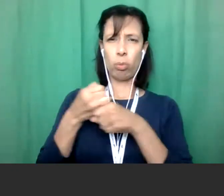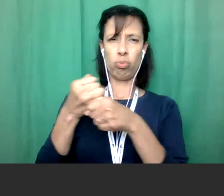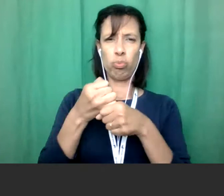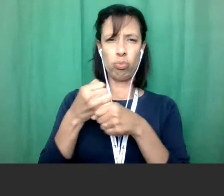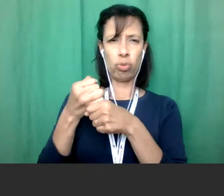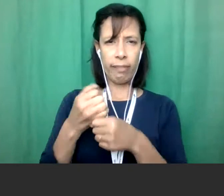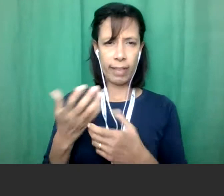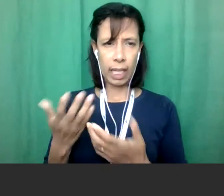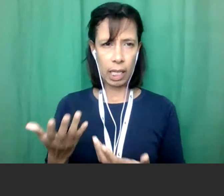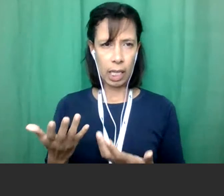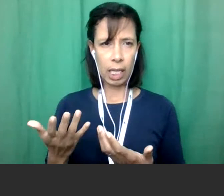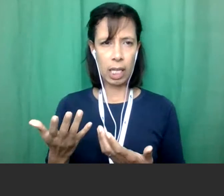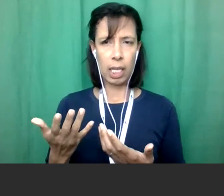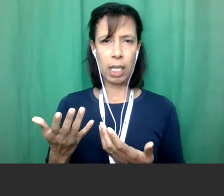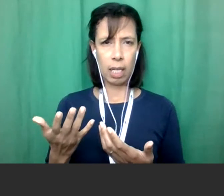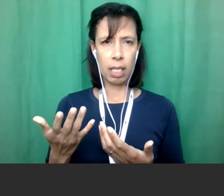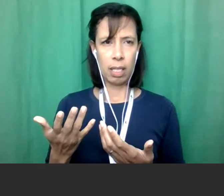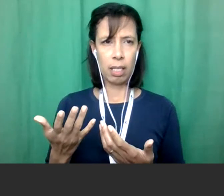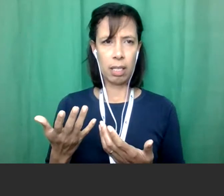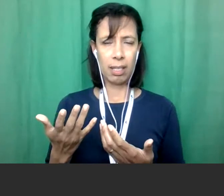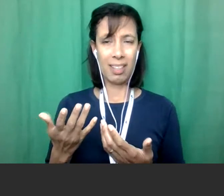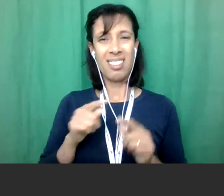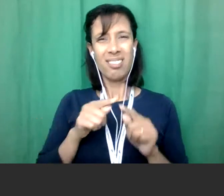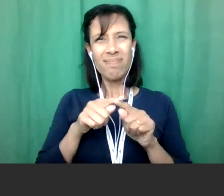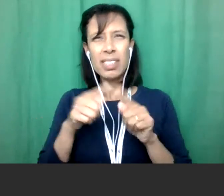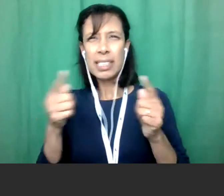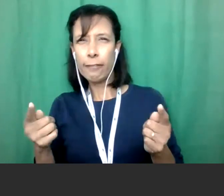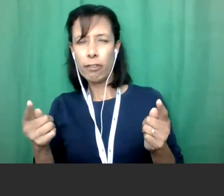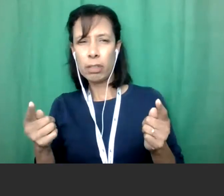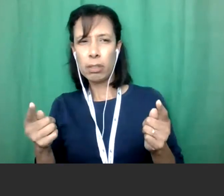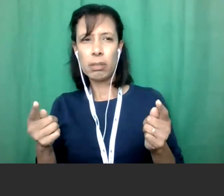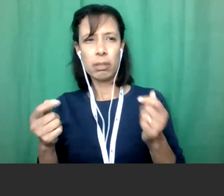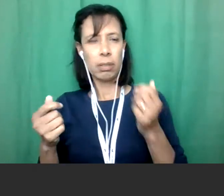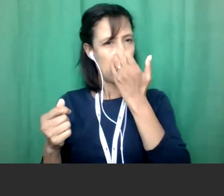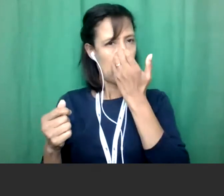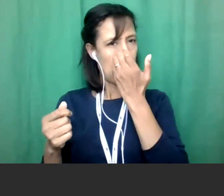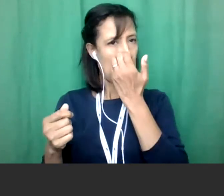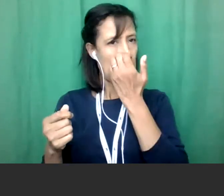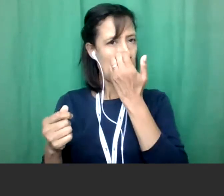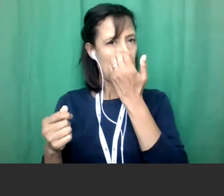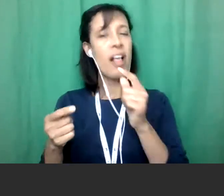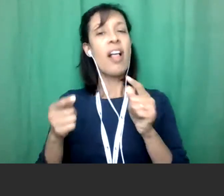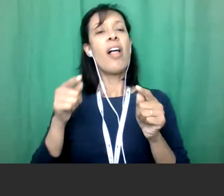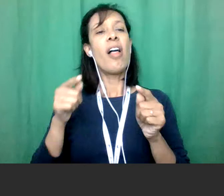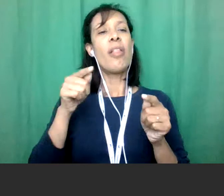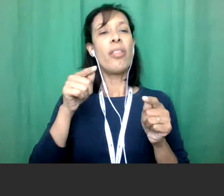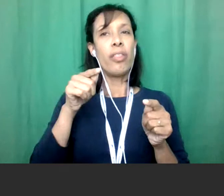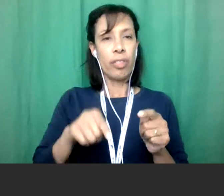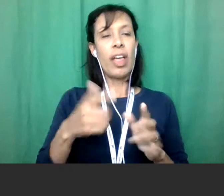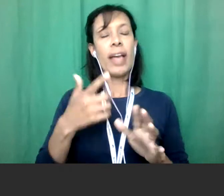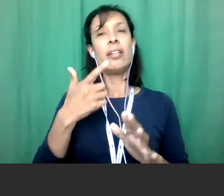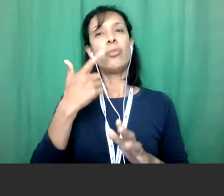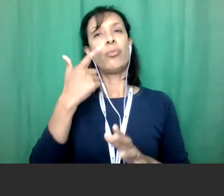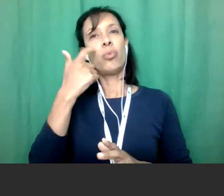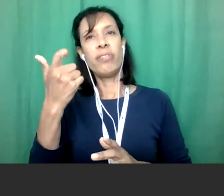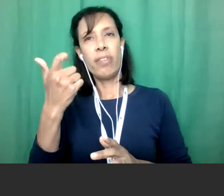for example? Then you're going to look at some academic readings around